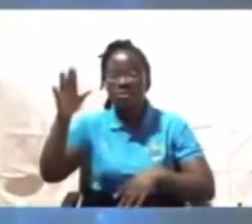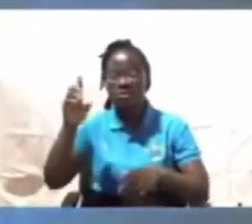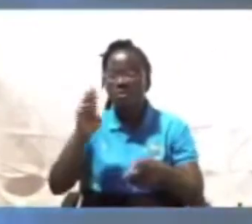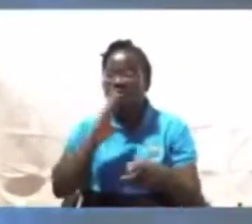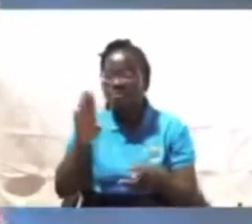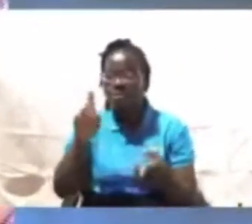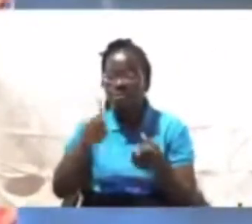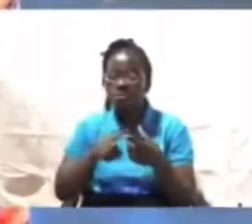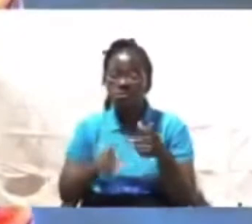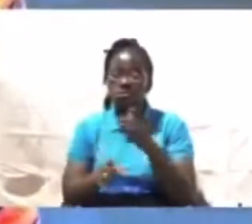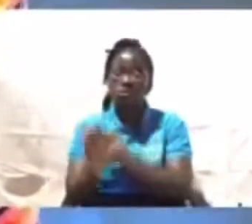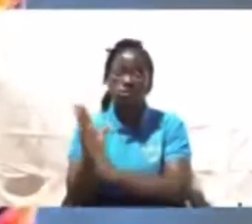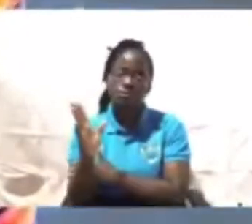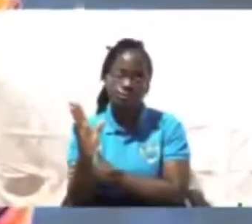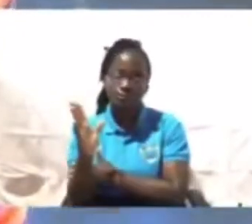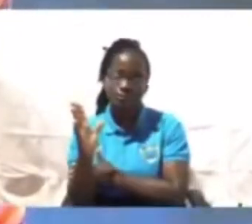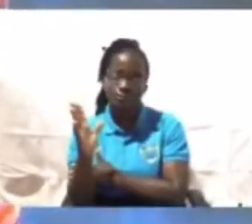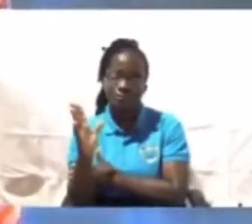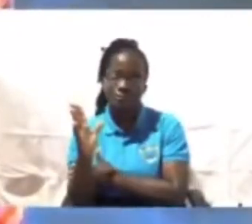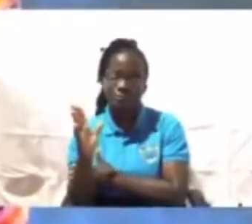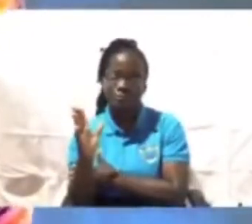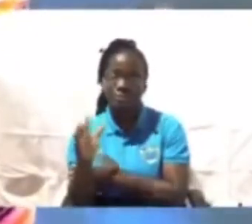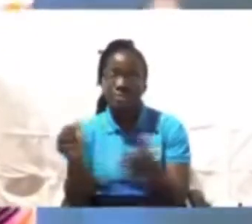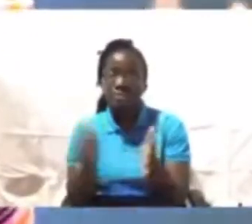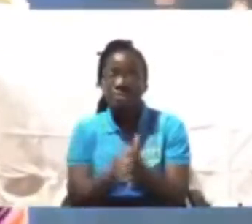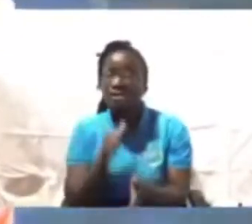abusiafo ansiwo